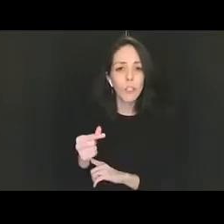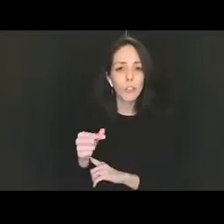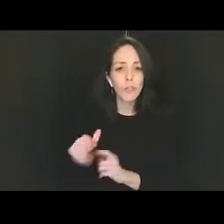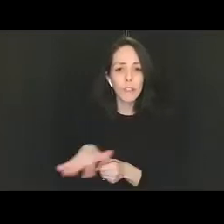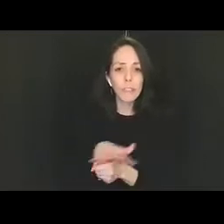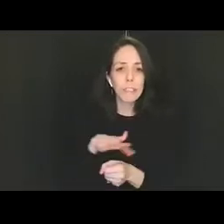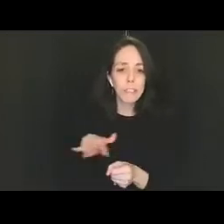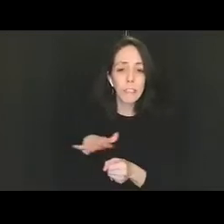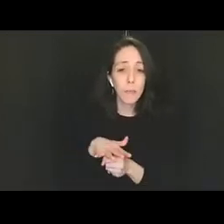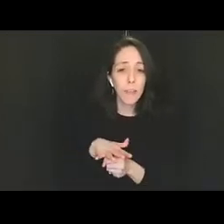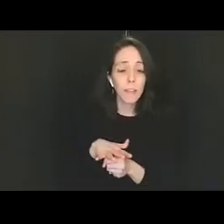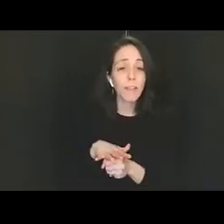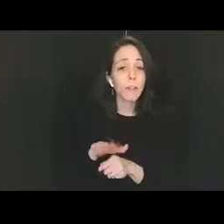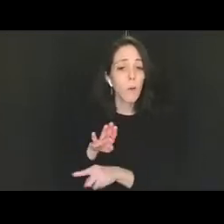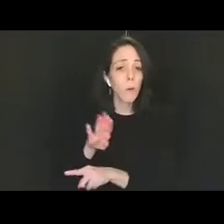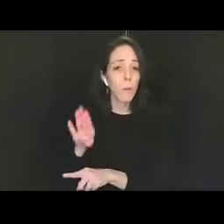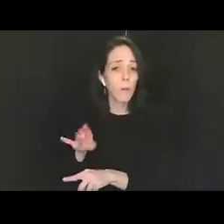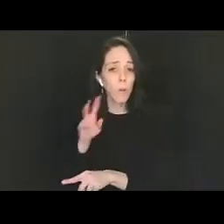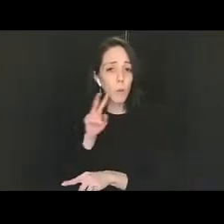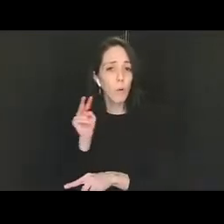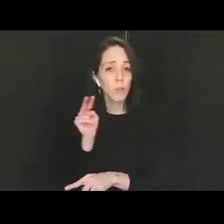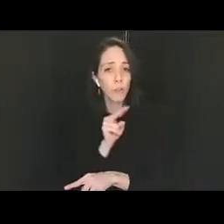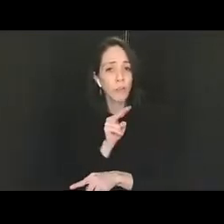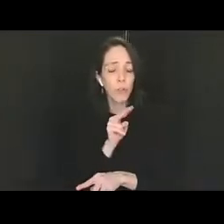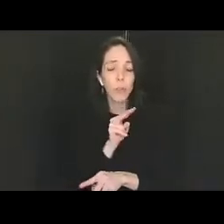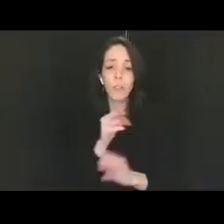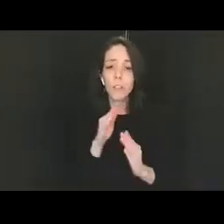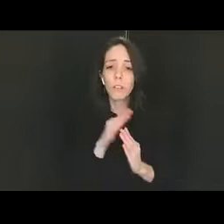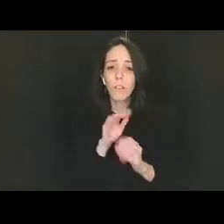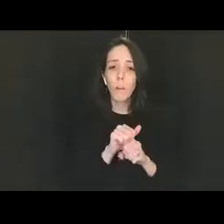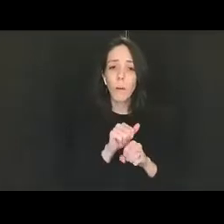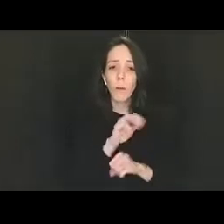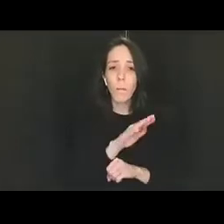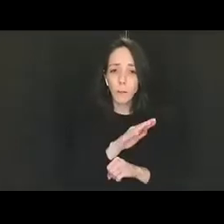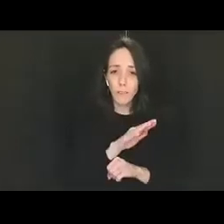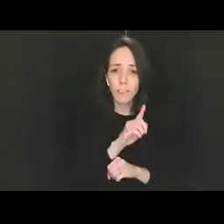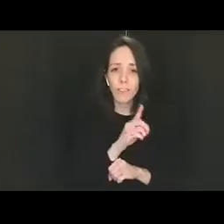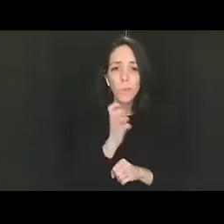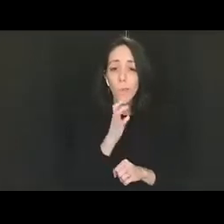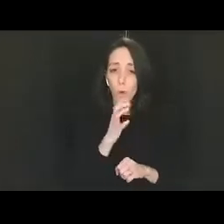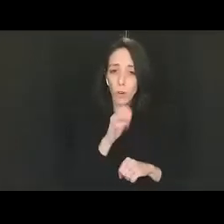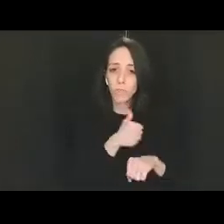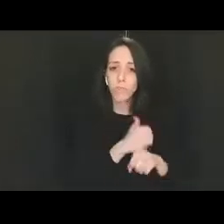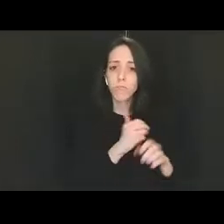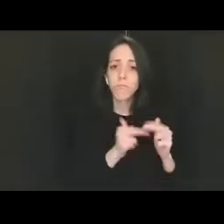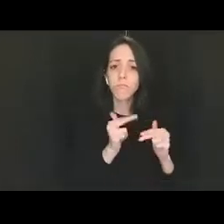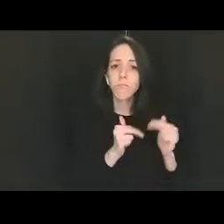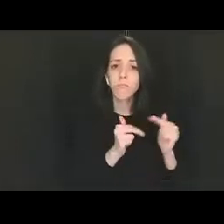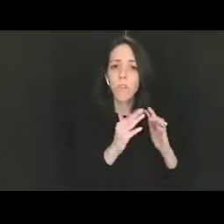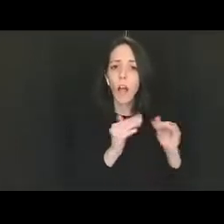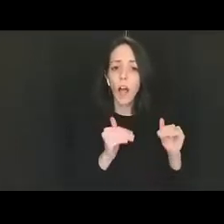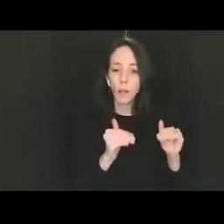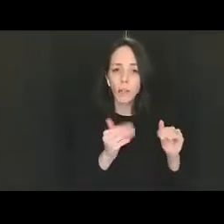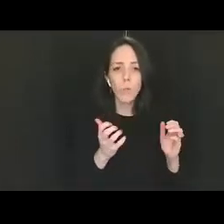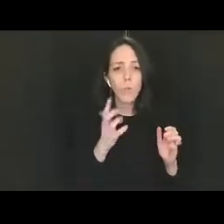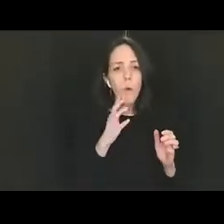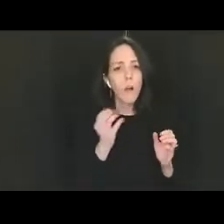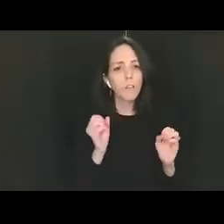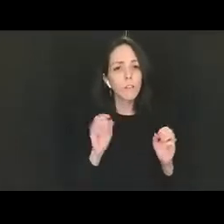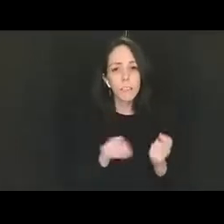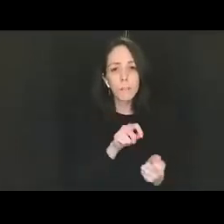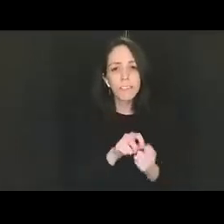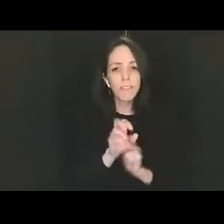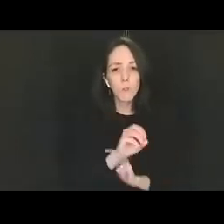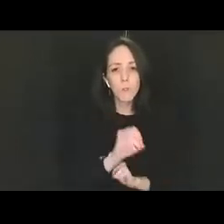put in at least 10% of the housing units there will be affordable housing. And I think this is a splendid idea